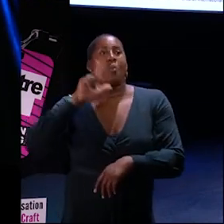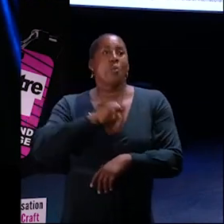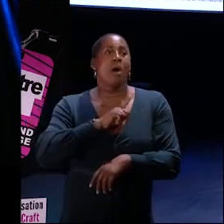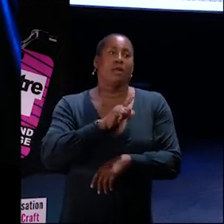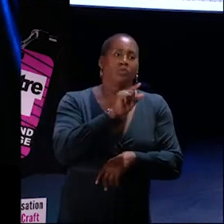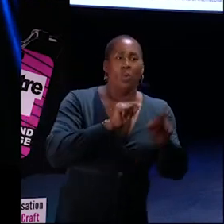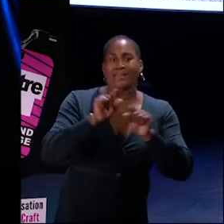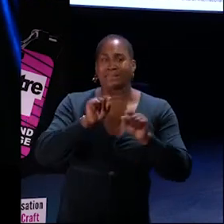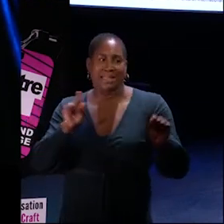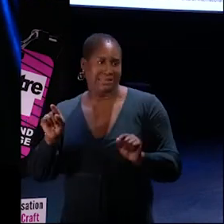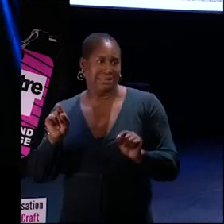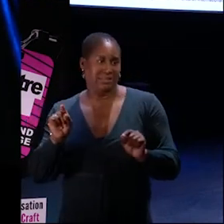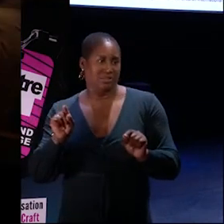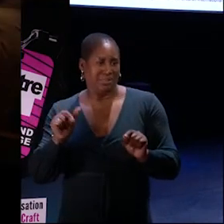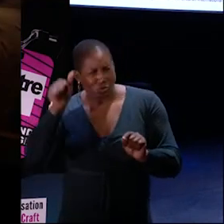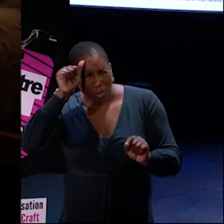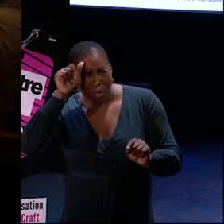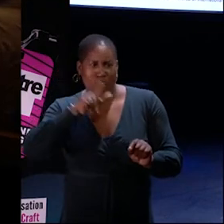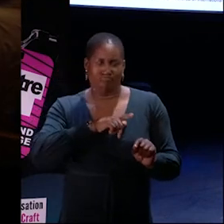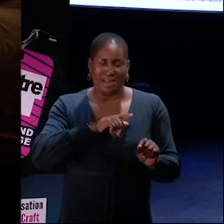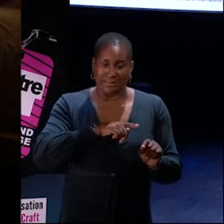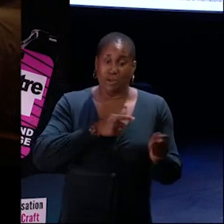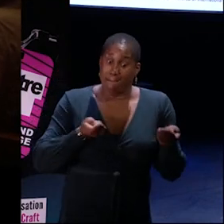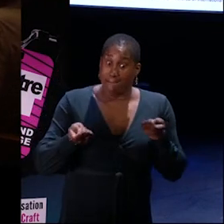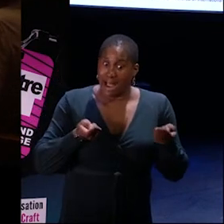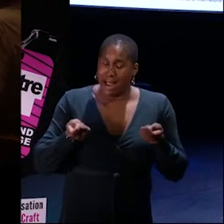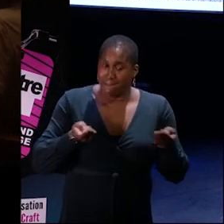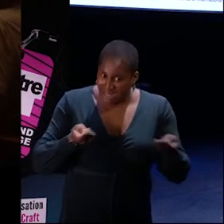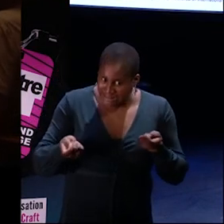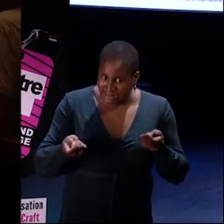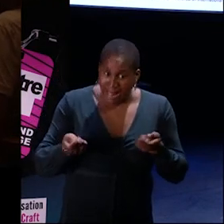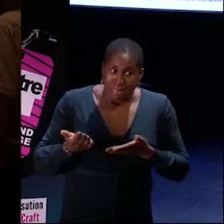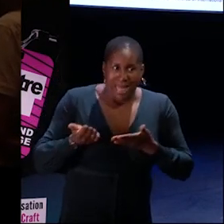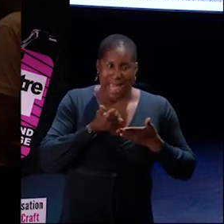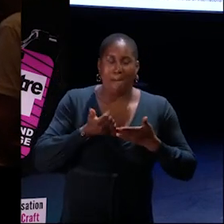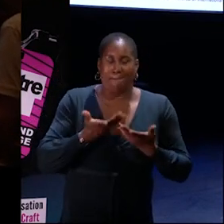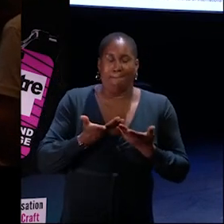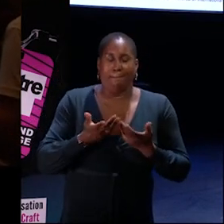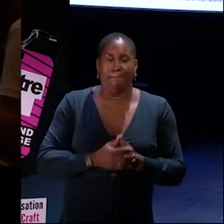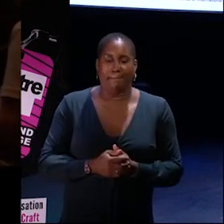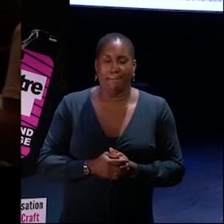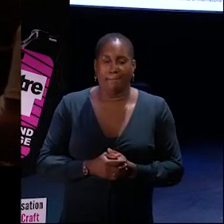choice that you're making. And I think managing that is a big part of the solution.